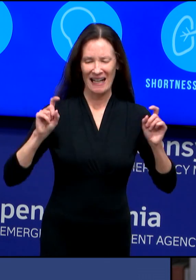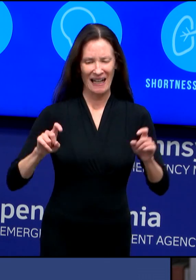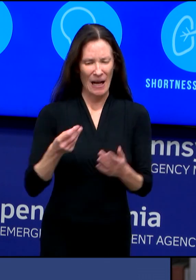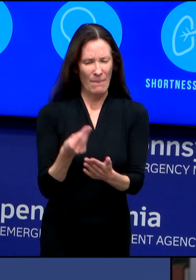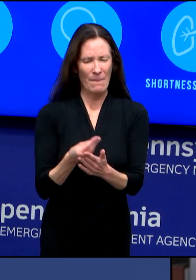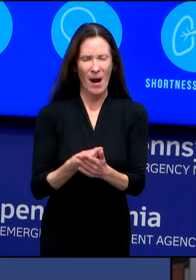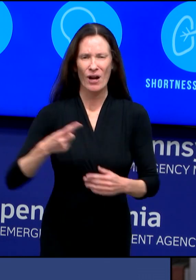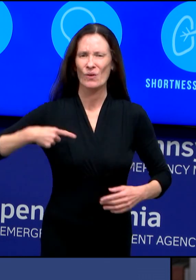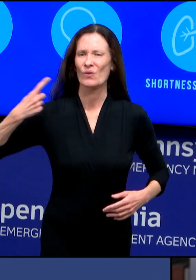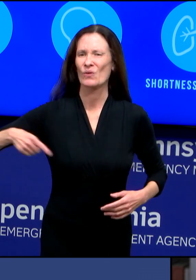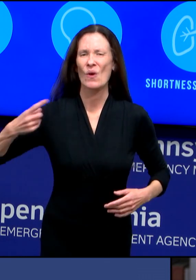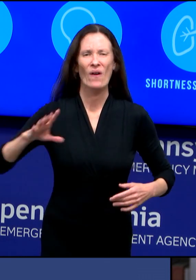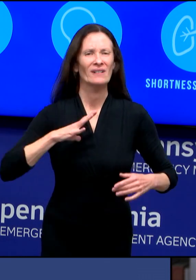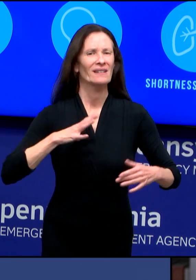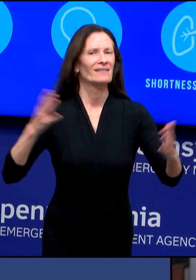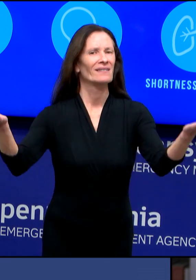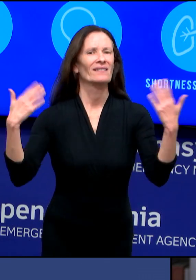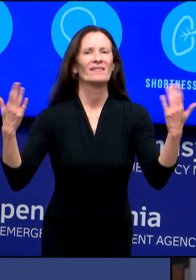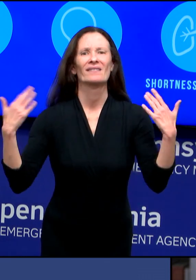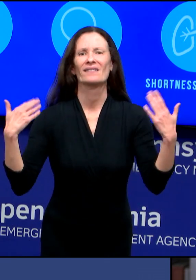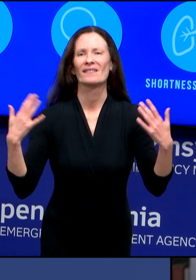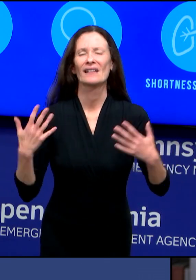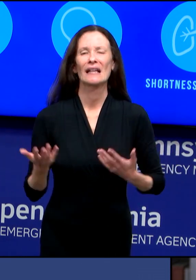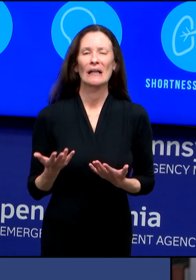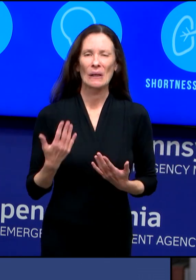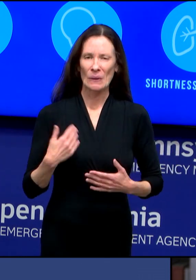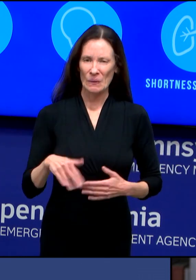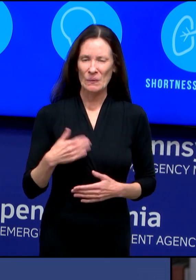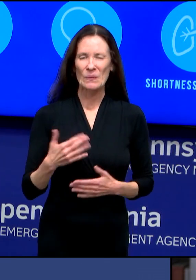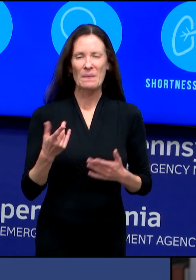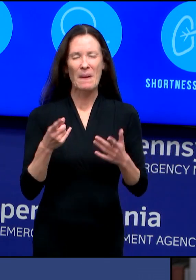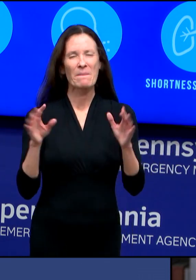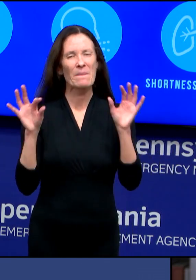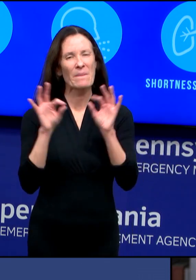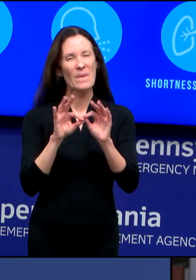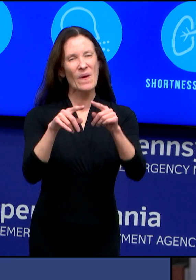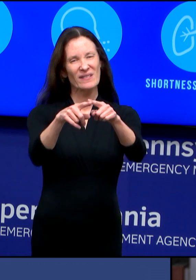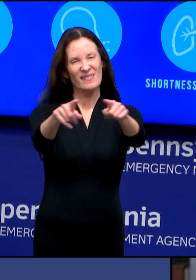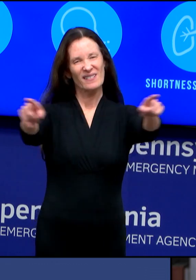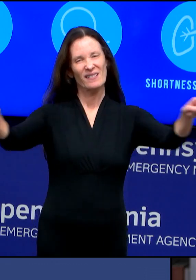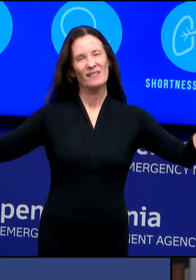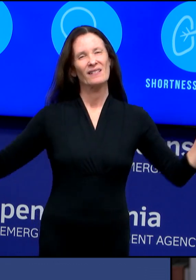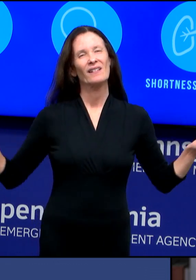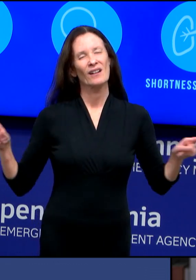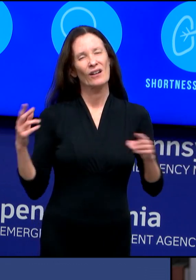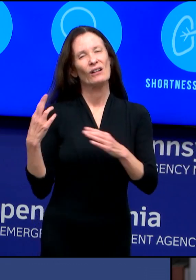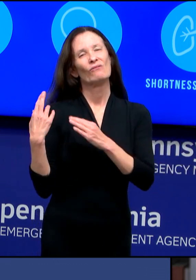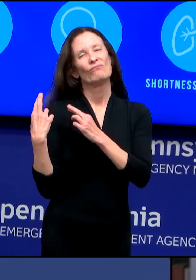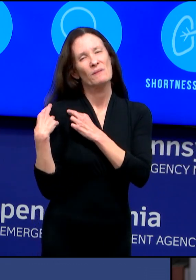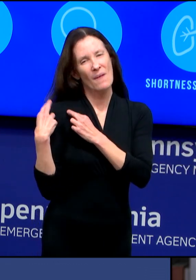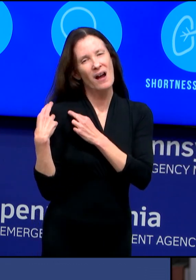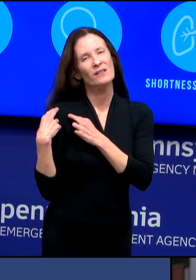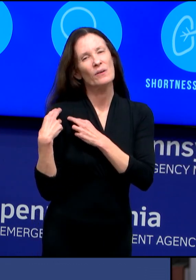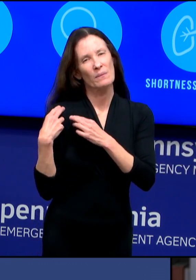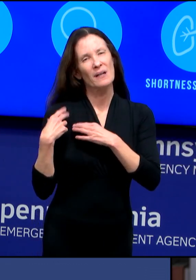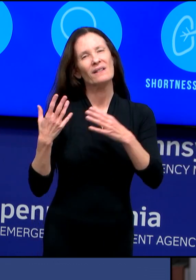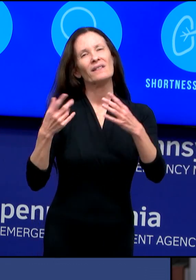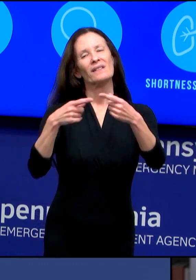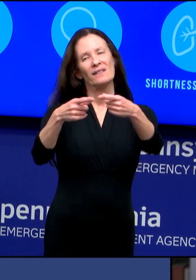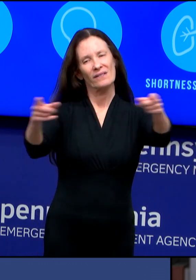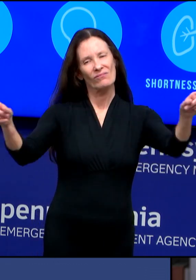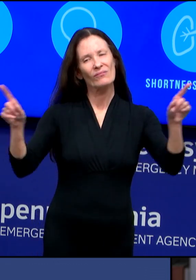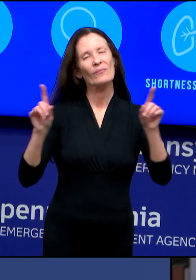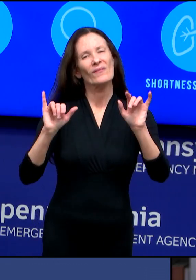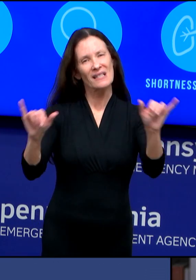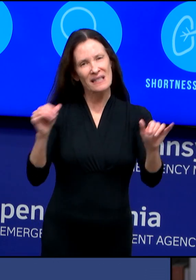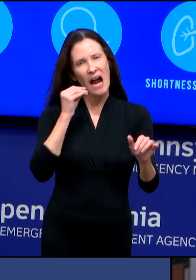the responsibility we have to each other to keep ourselves and our neighbors and our friends safe. Governor, we're getting also a